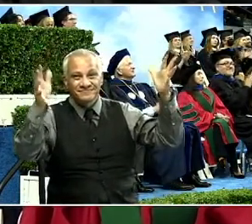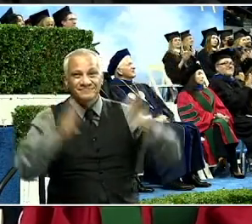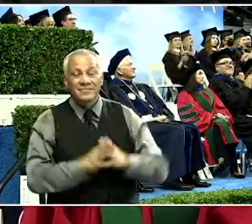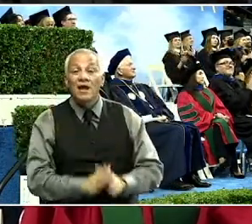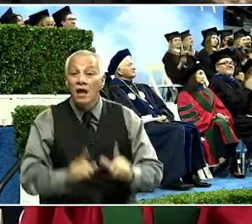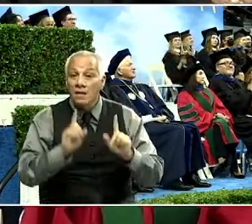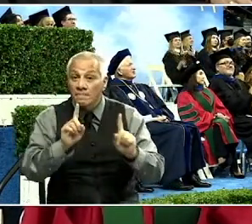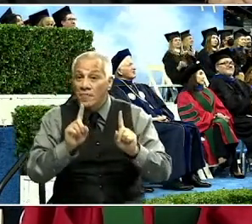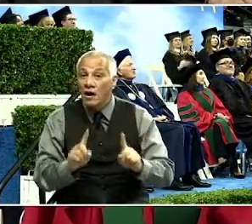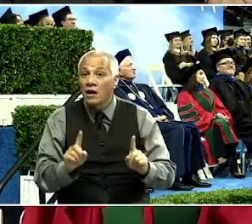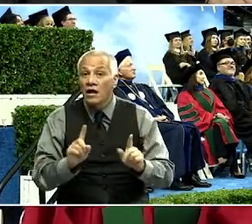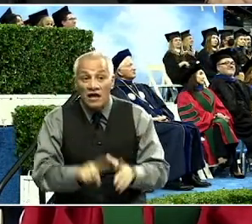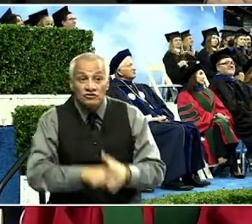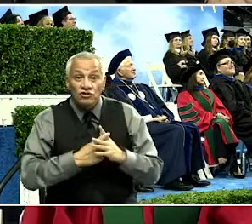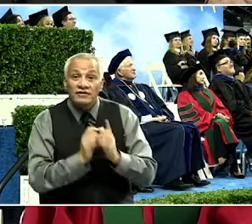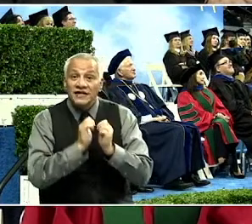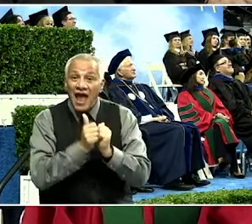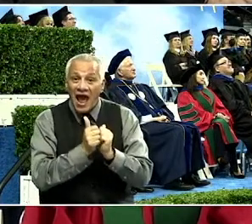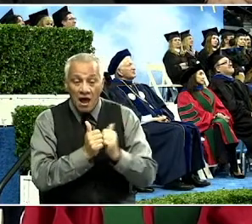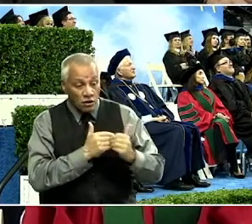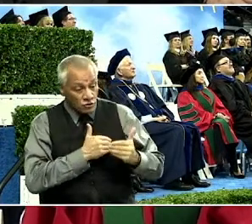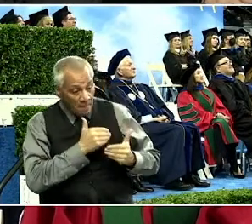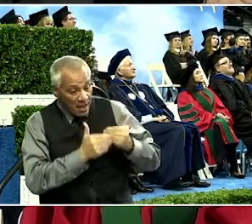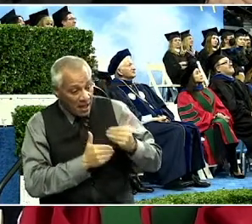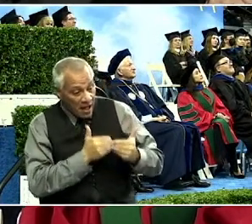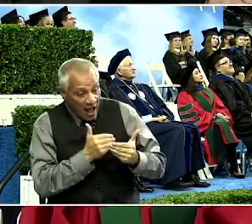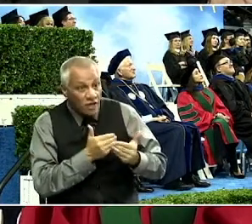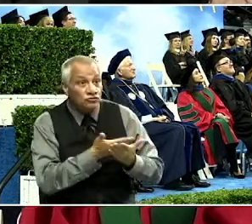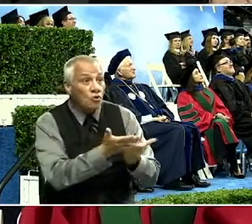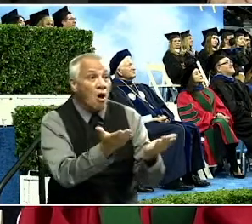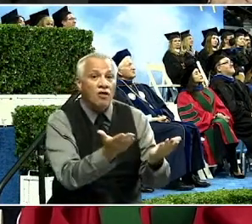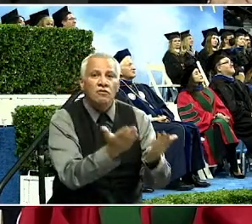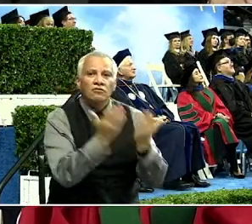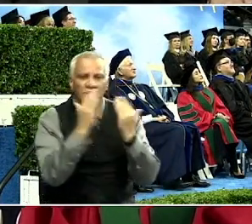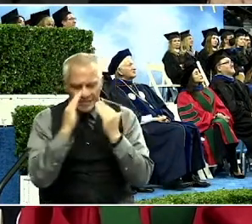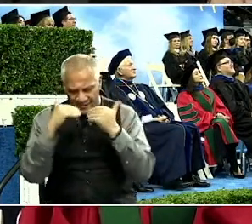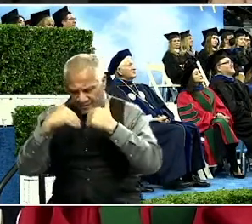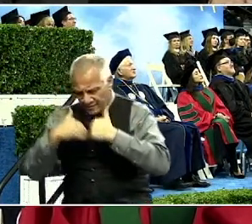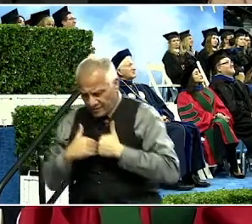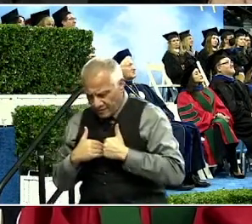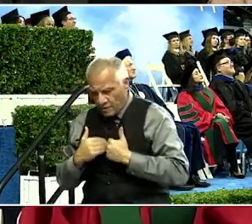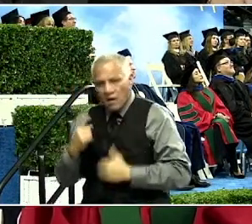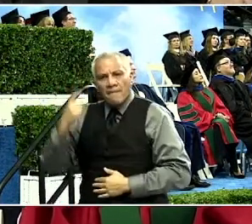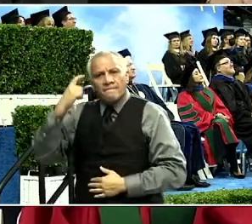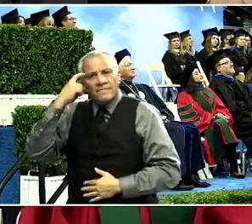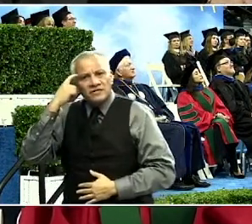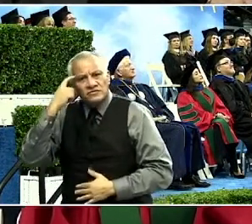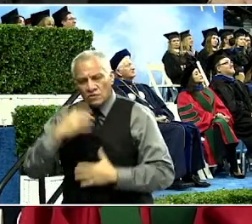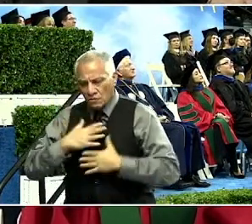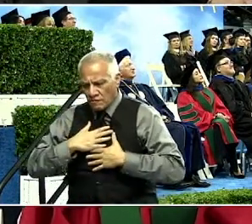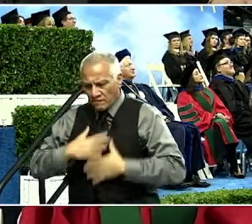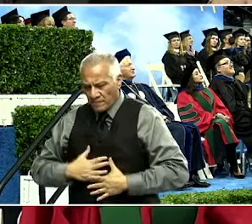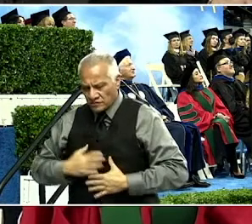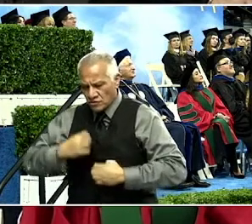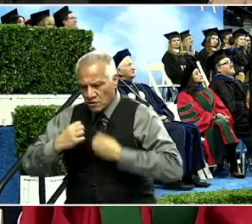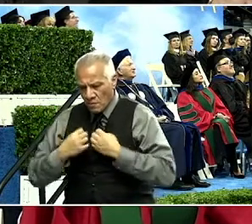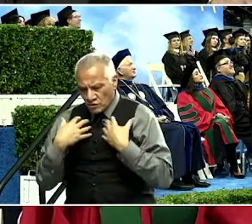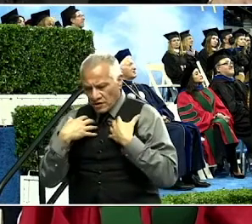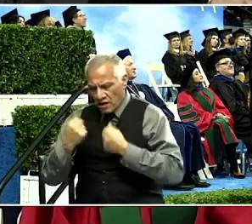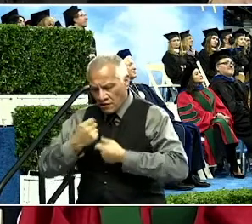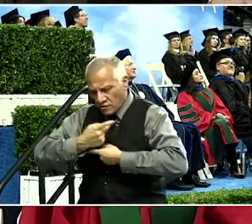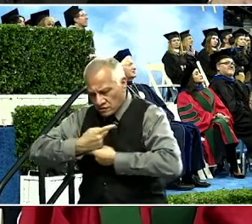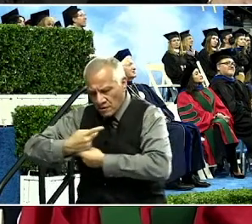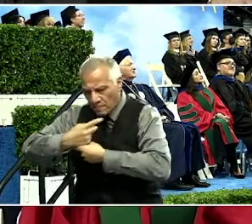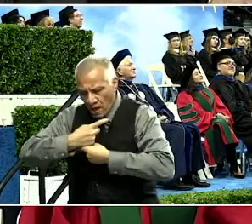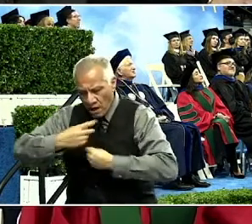But it all starts with being kind to yourself, taking care of your mental, emotional, and physical health, cultivating your